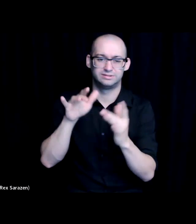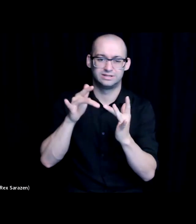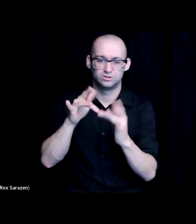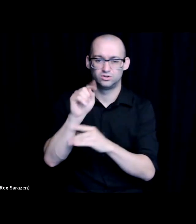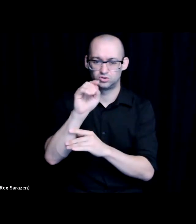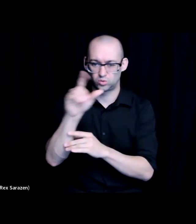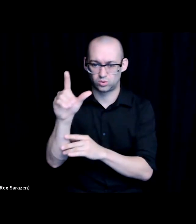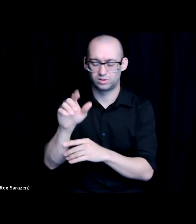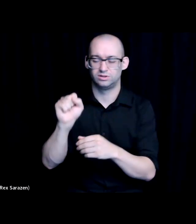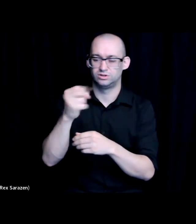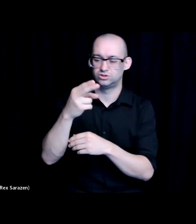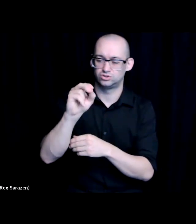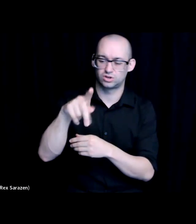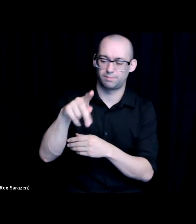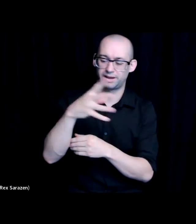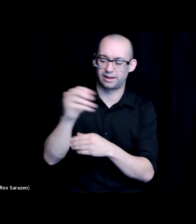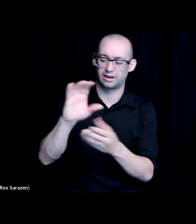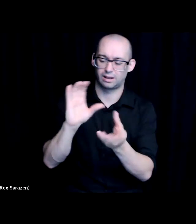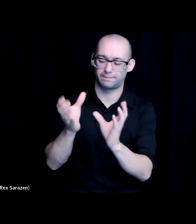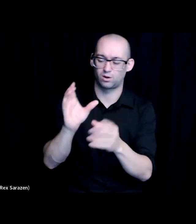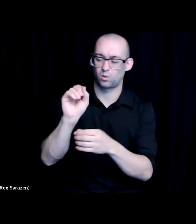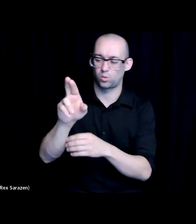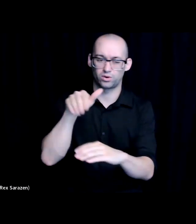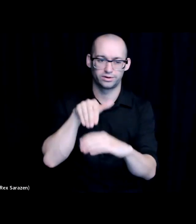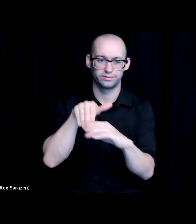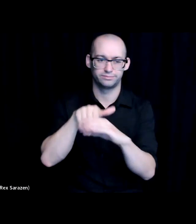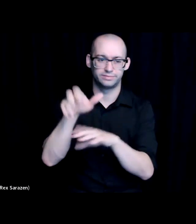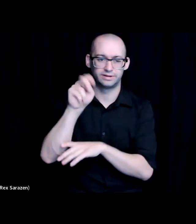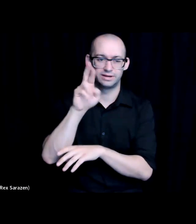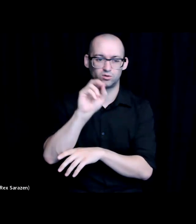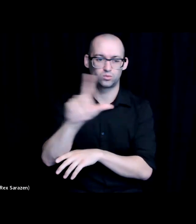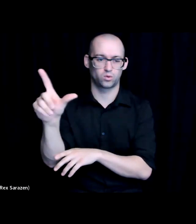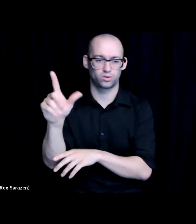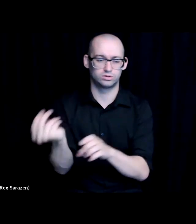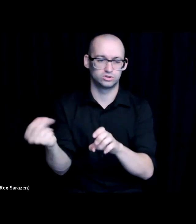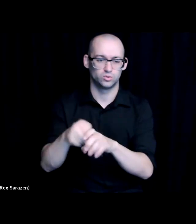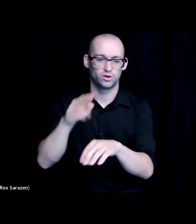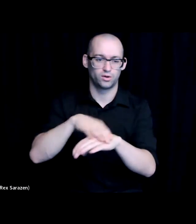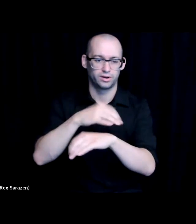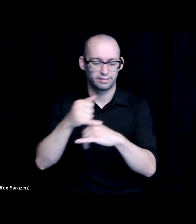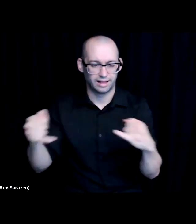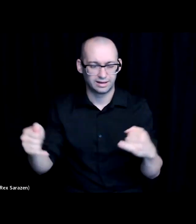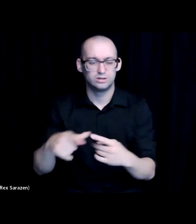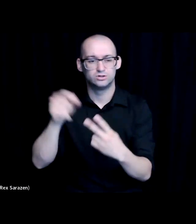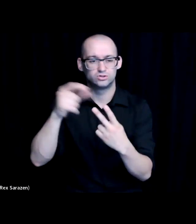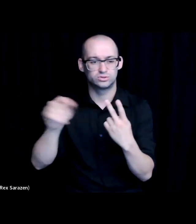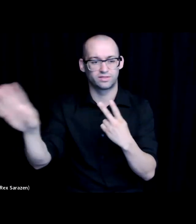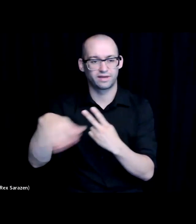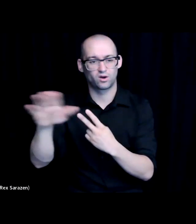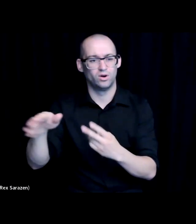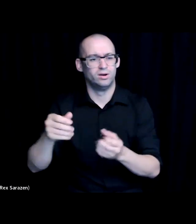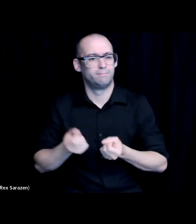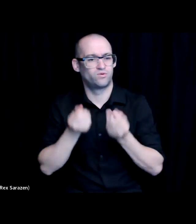and Compare, or being able to enroll online and choose their provider and also their plan